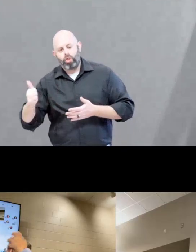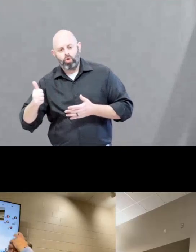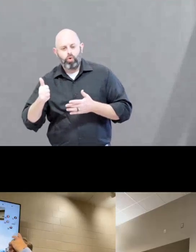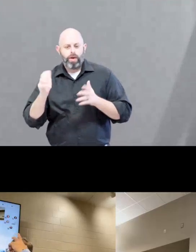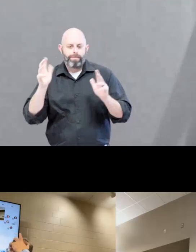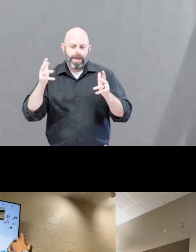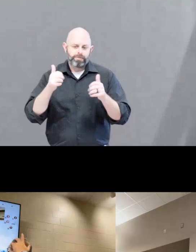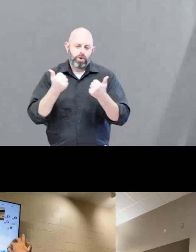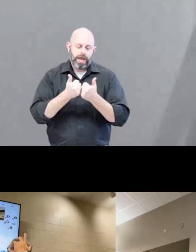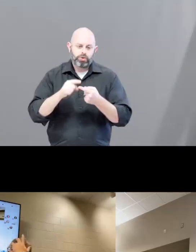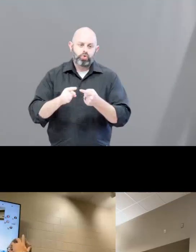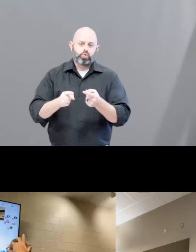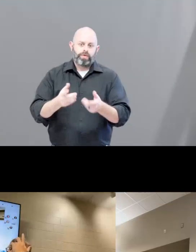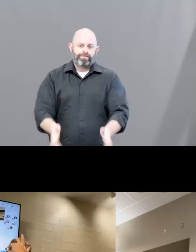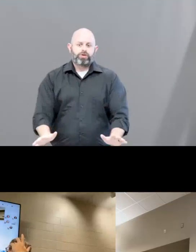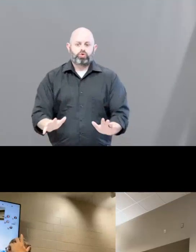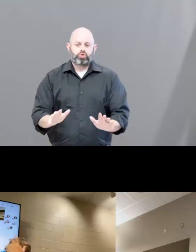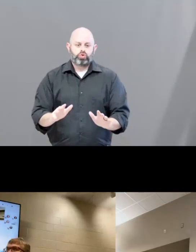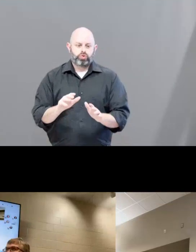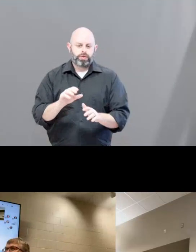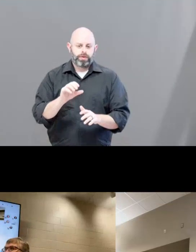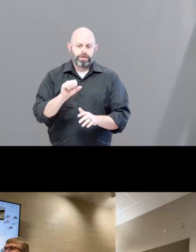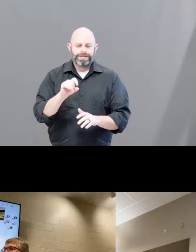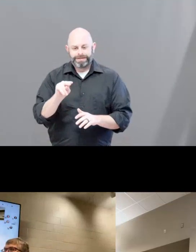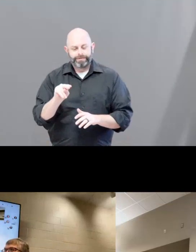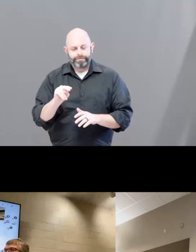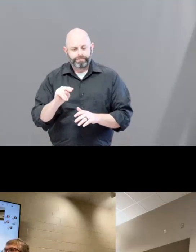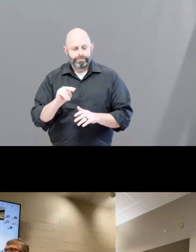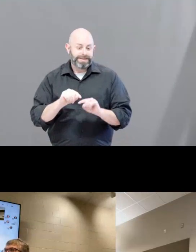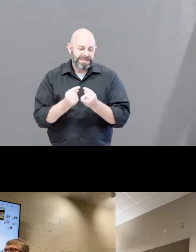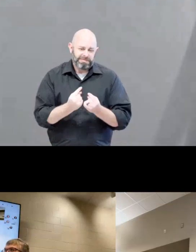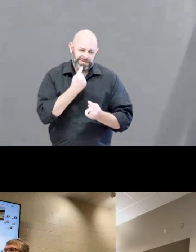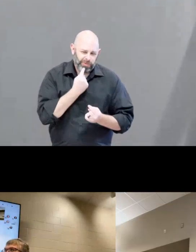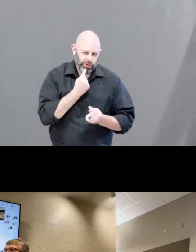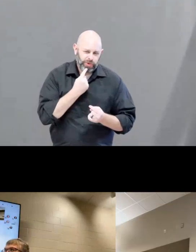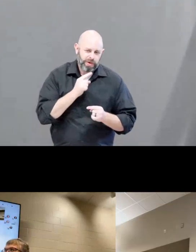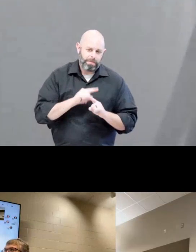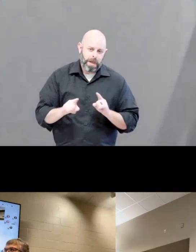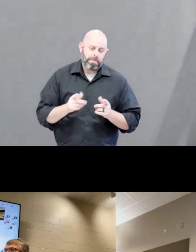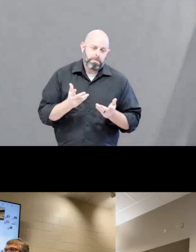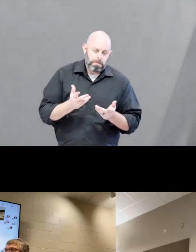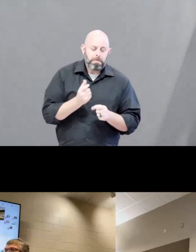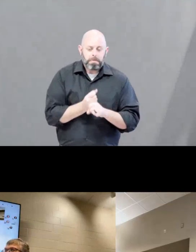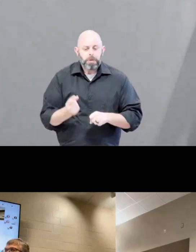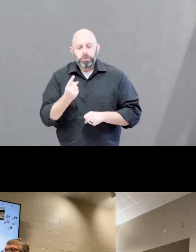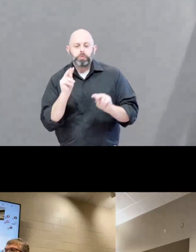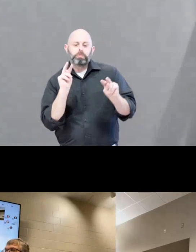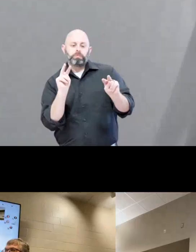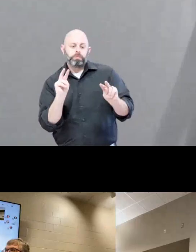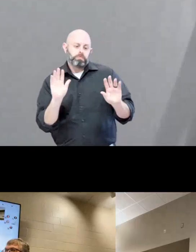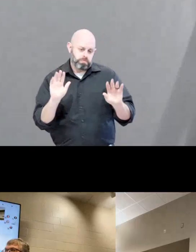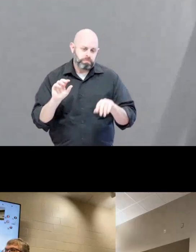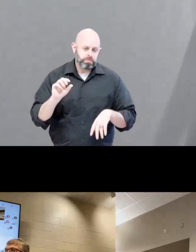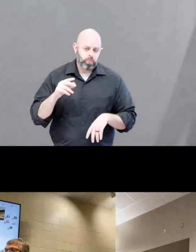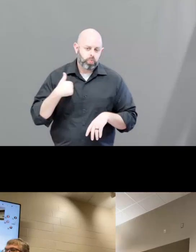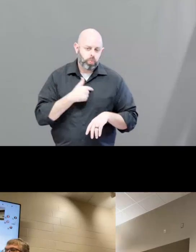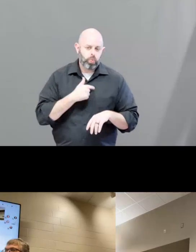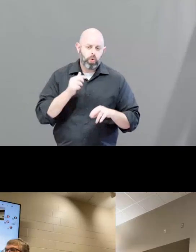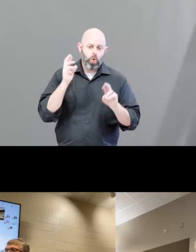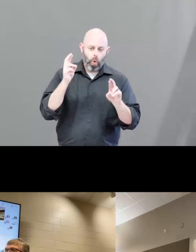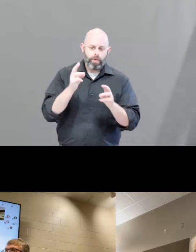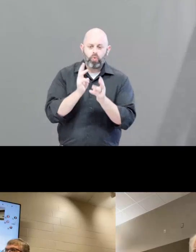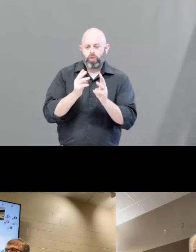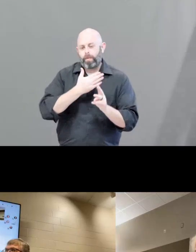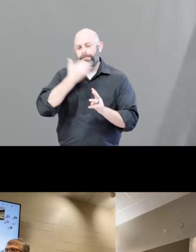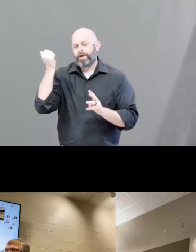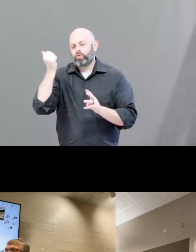to finalize the season. So that was disappointing to the team, but they have next year to look forward to. So we're hoping that the weather